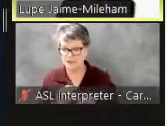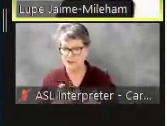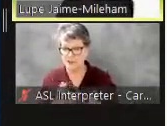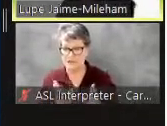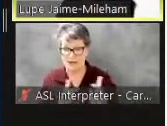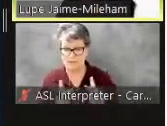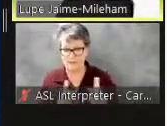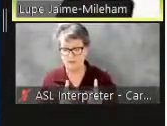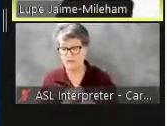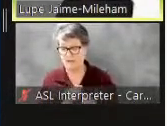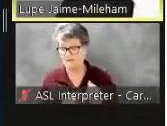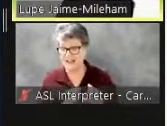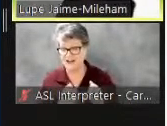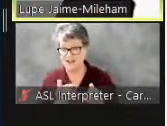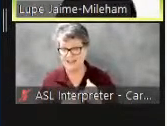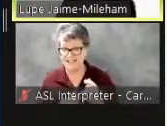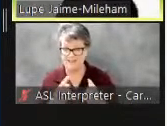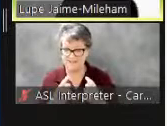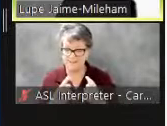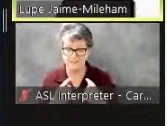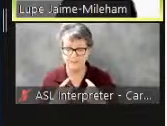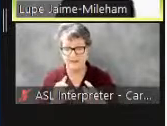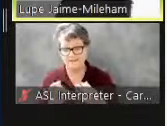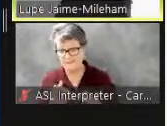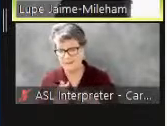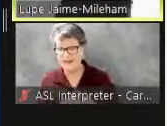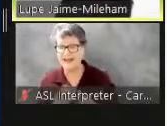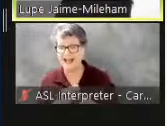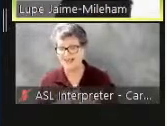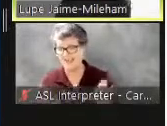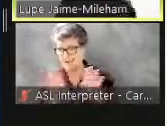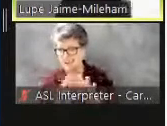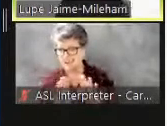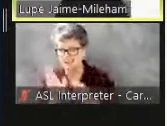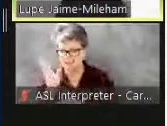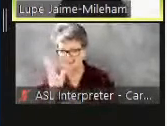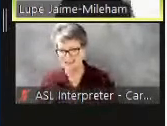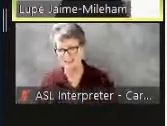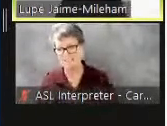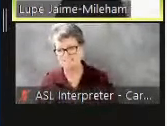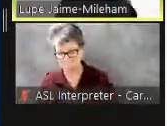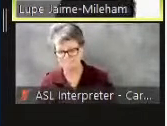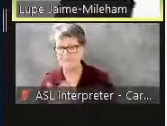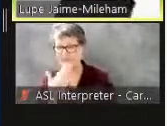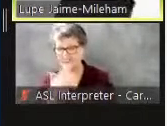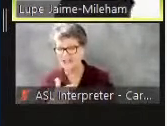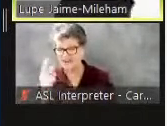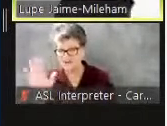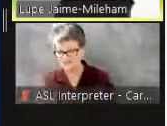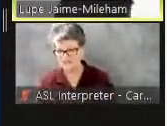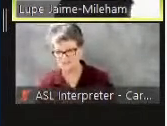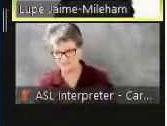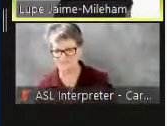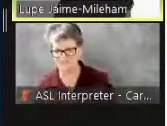any final last feedback or questions, and then that will conclude our presentation. Thank you, everyone.